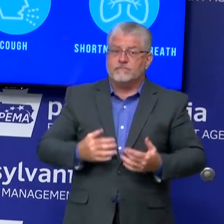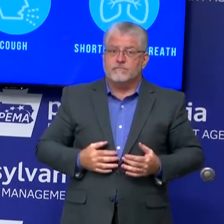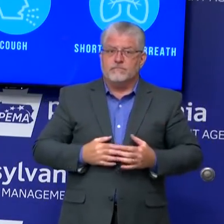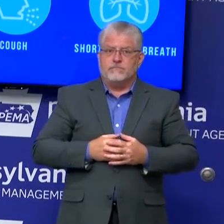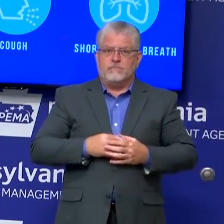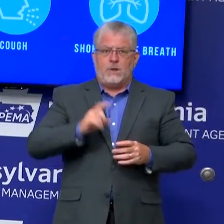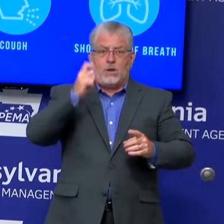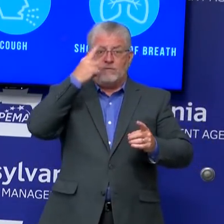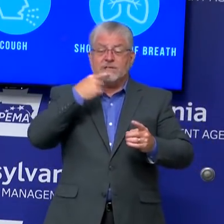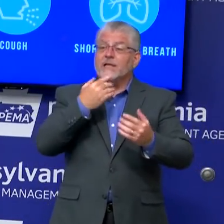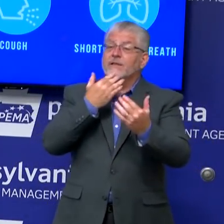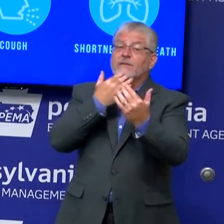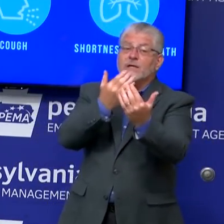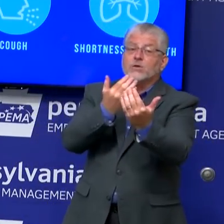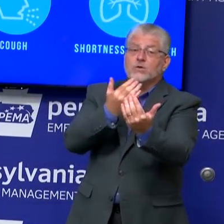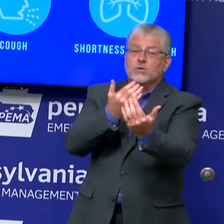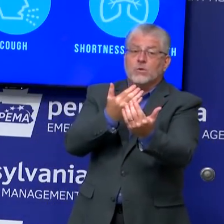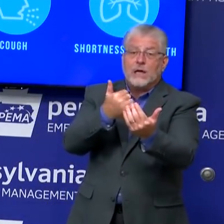Questions? Yes. So,